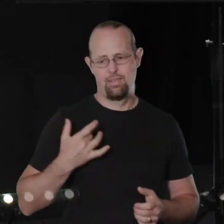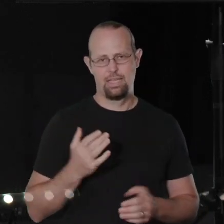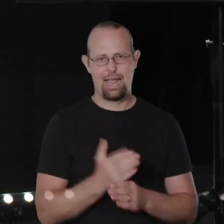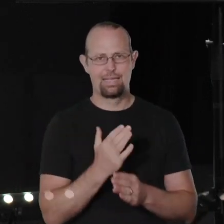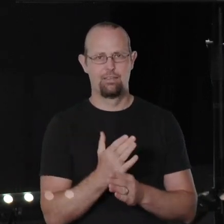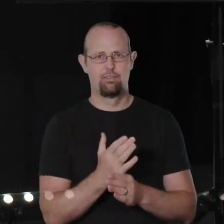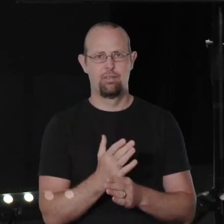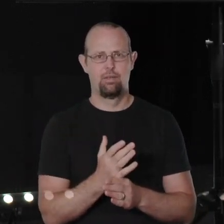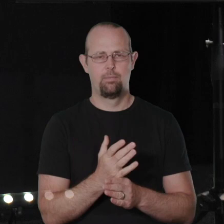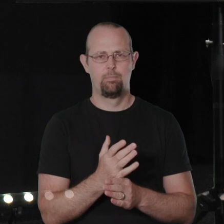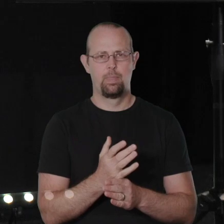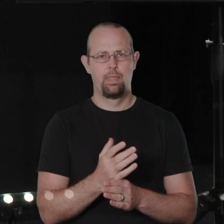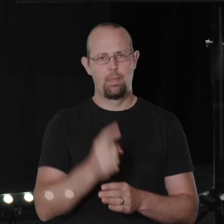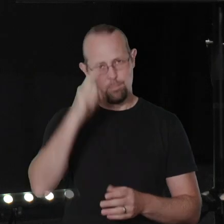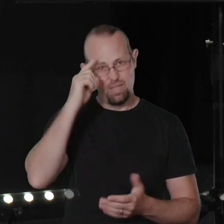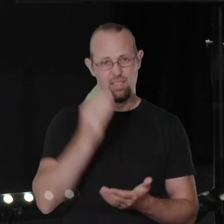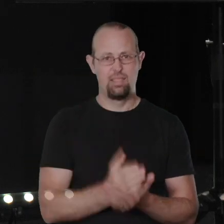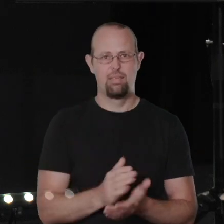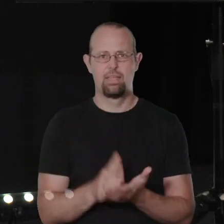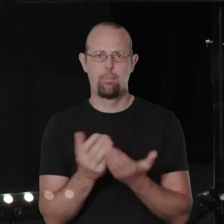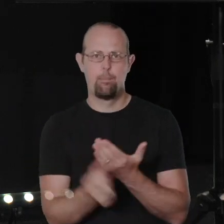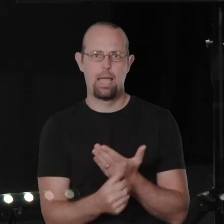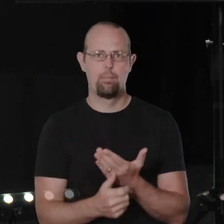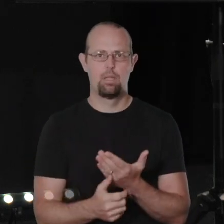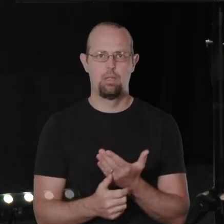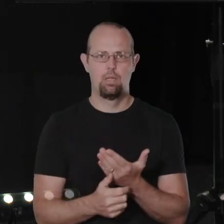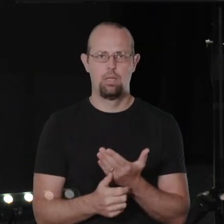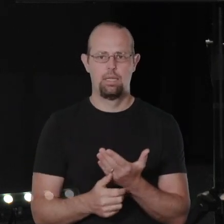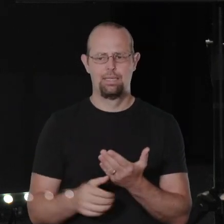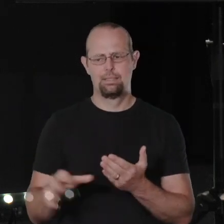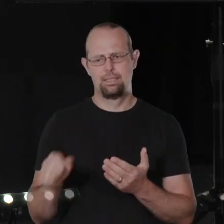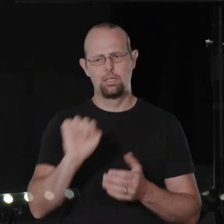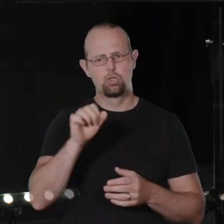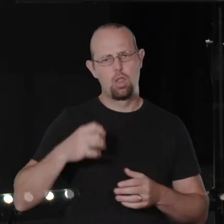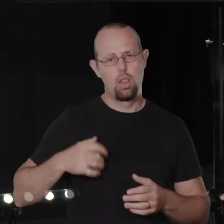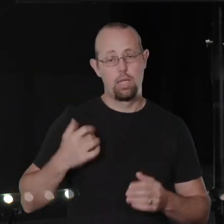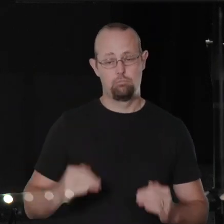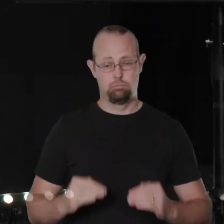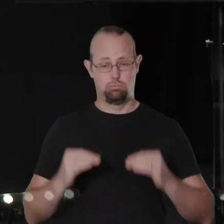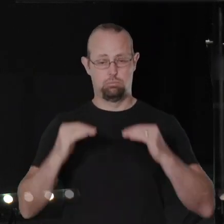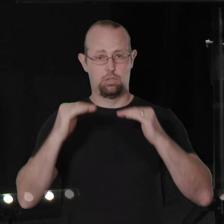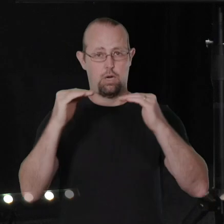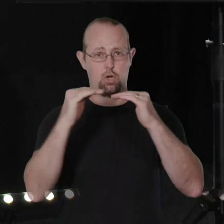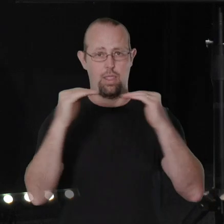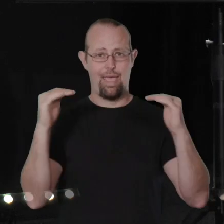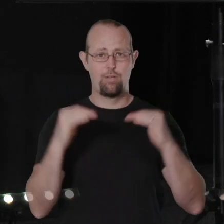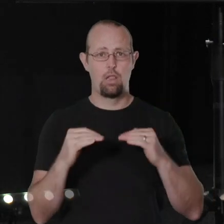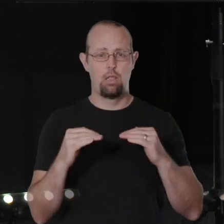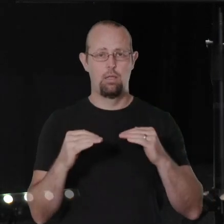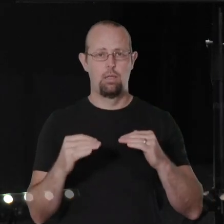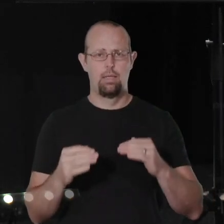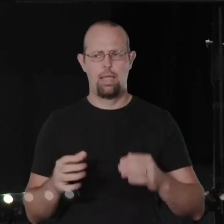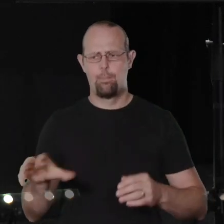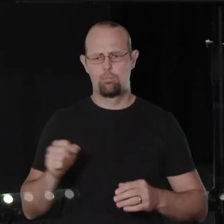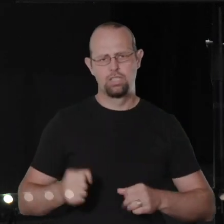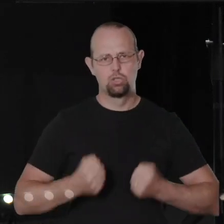Bible takes your faith and your life to a whole new level, and it brings strength. Maybe you feel weak at the